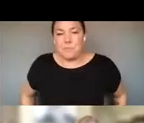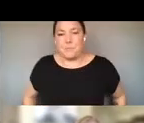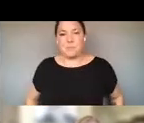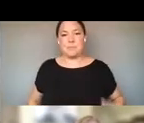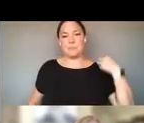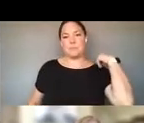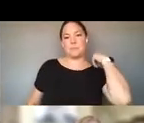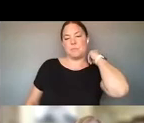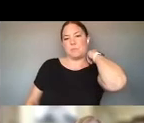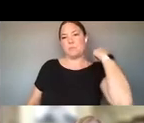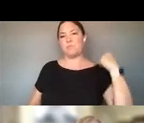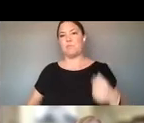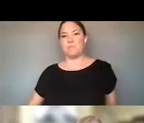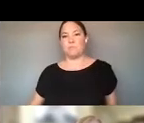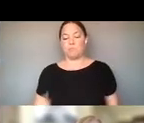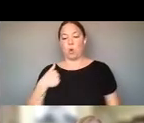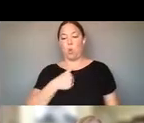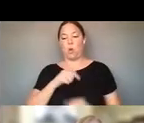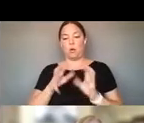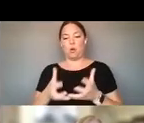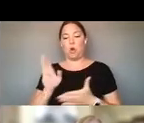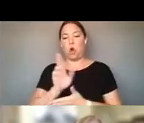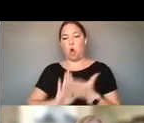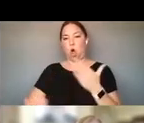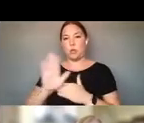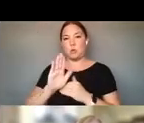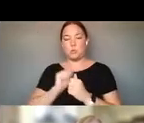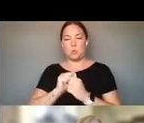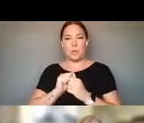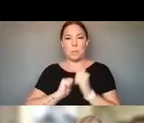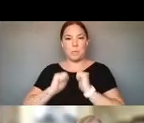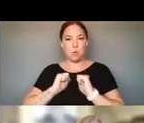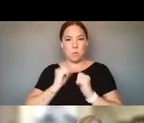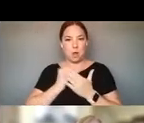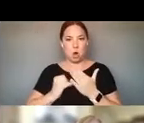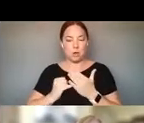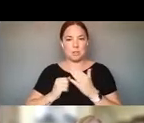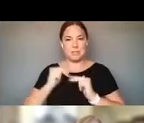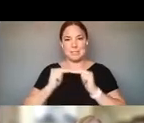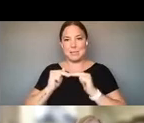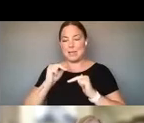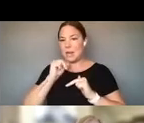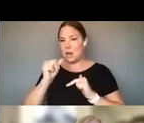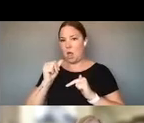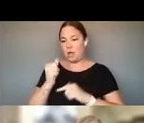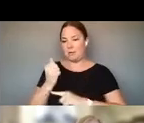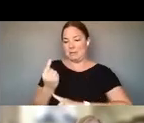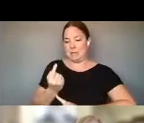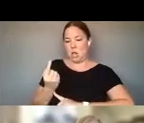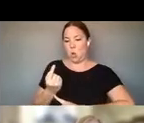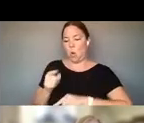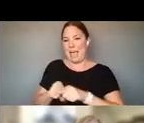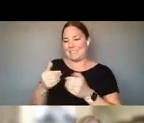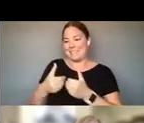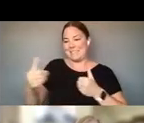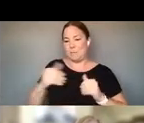are a college that has a performing arts facility that does not stand alone as a separate entity. Uh,